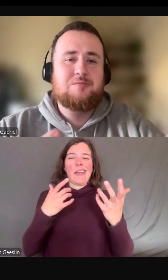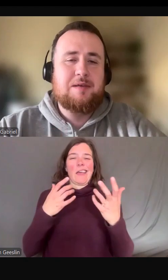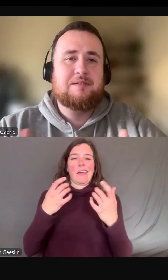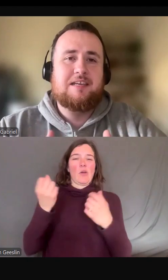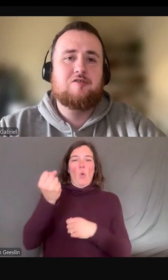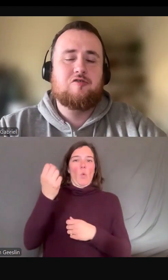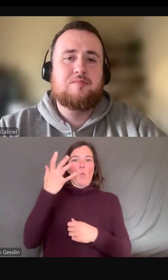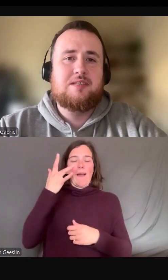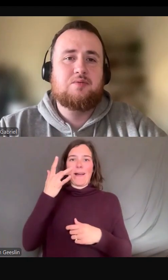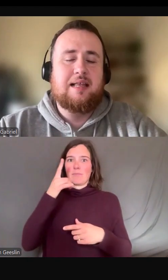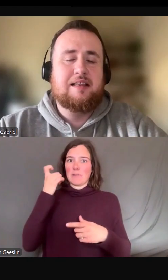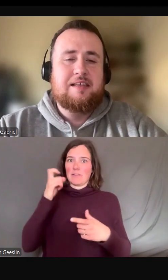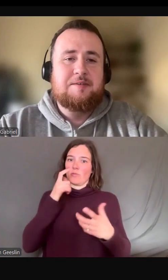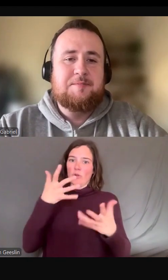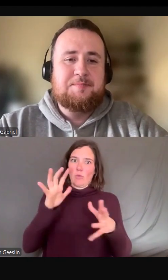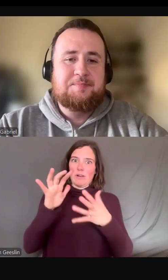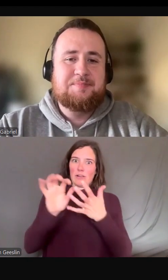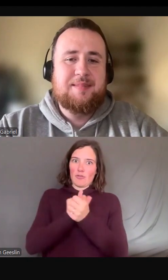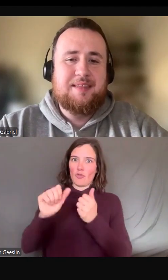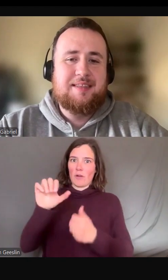also people's eardrums as well.